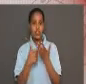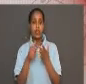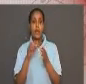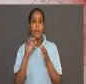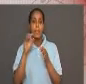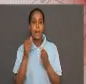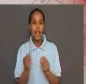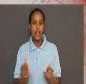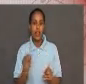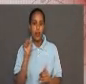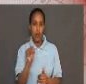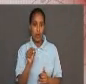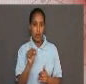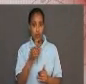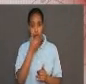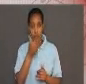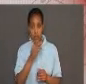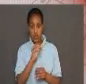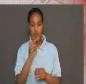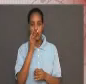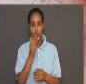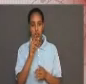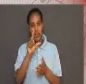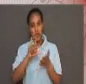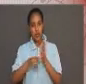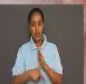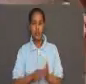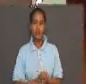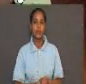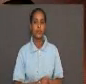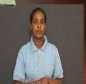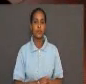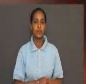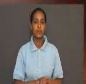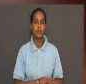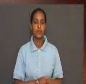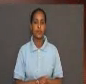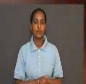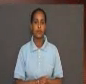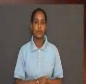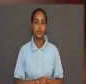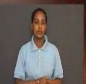point. Do your best, and I will see you in a few minutes.